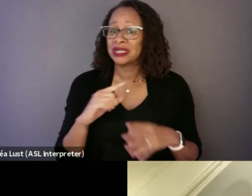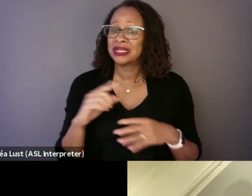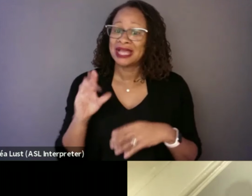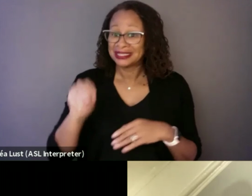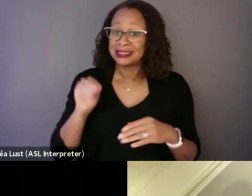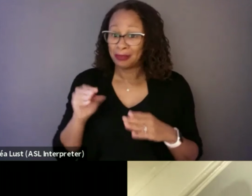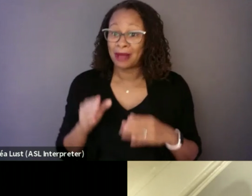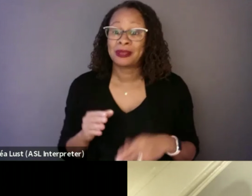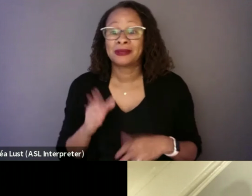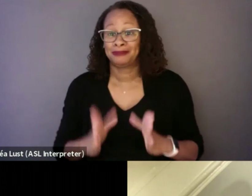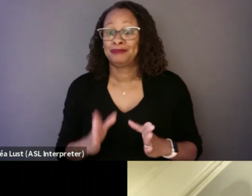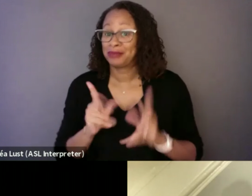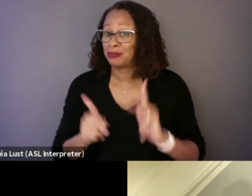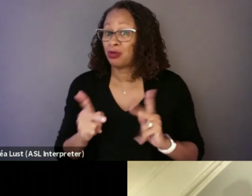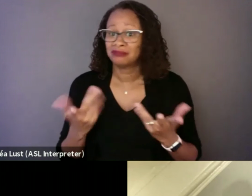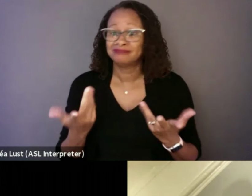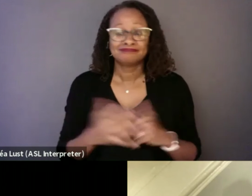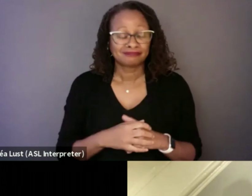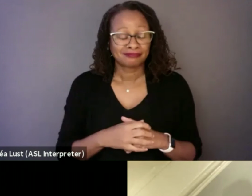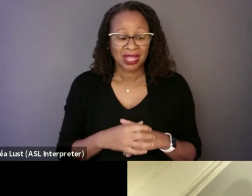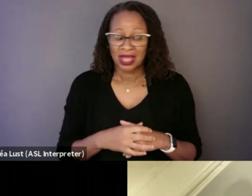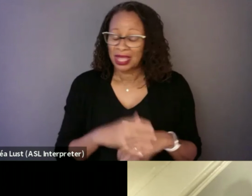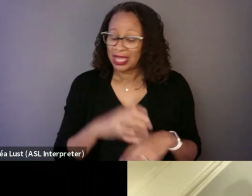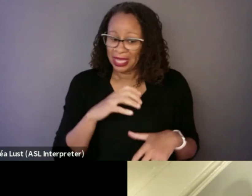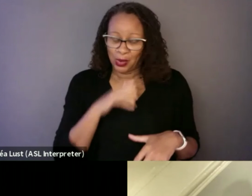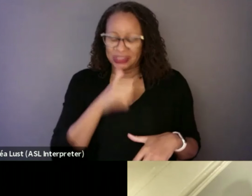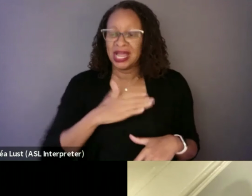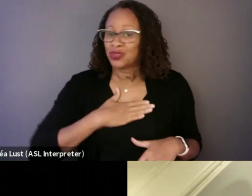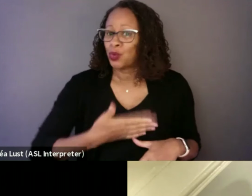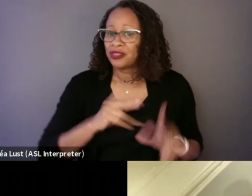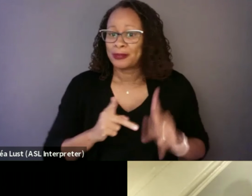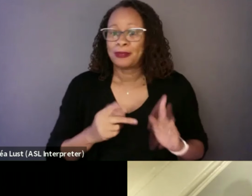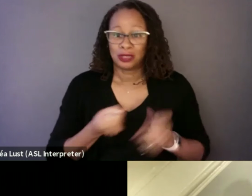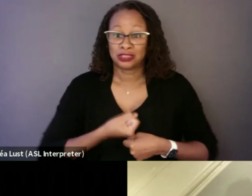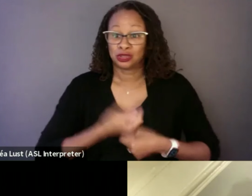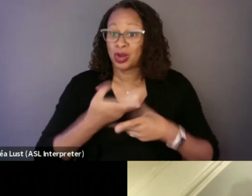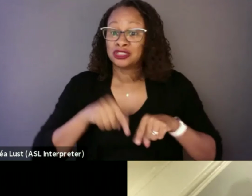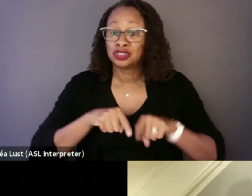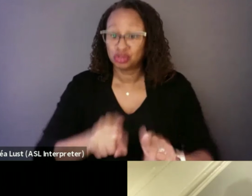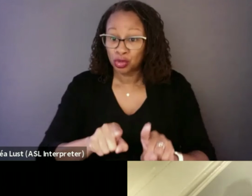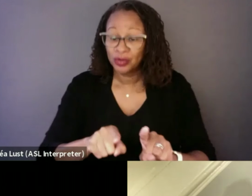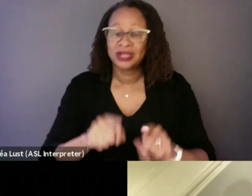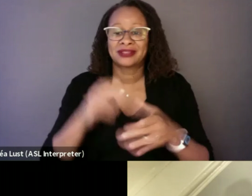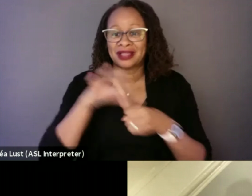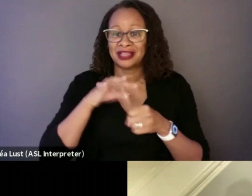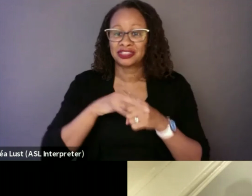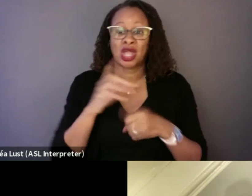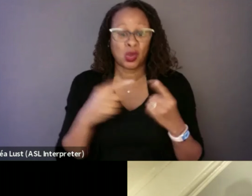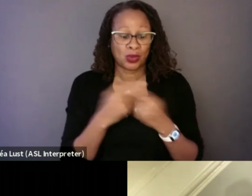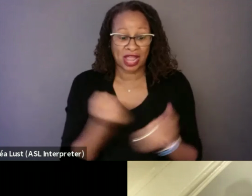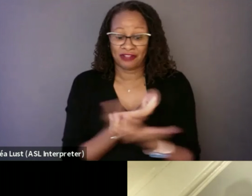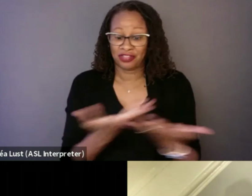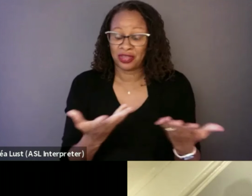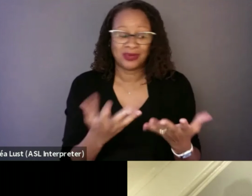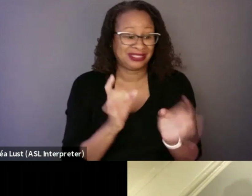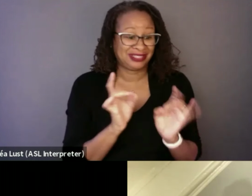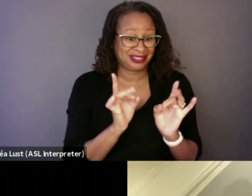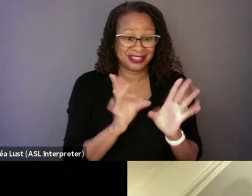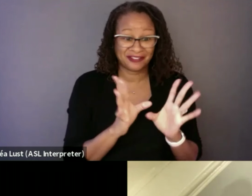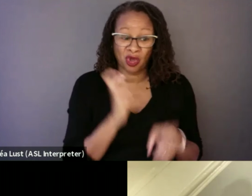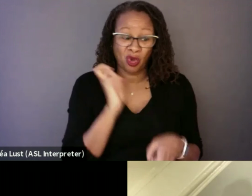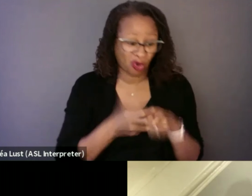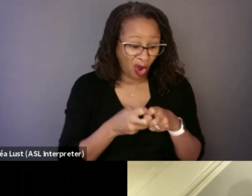people that was expressed in this election. And when things got difficult and complicated, everybody took their passport and sort of